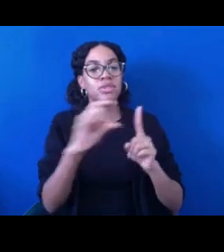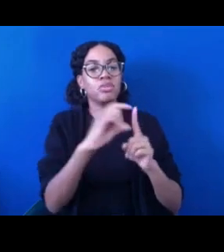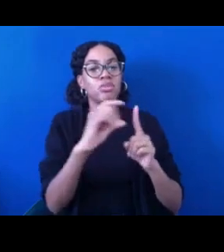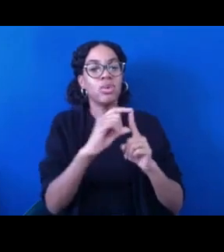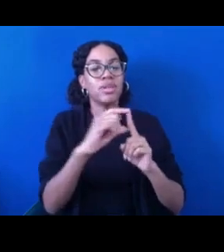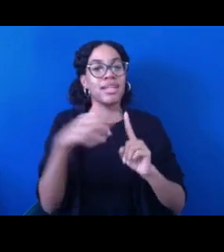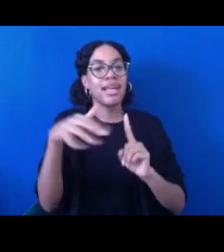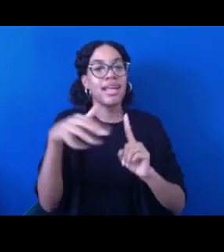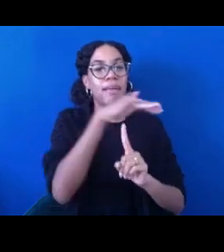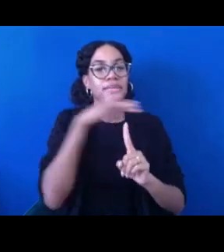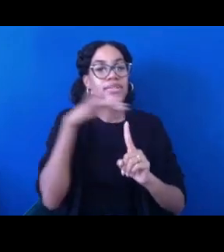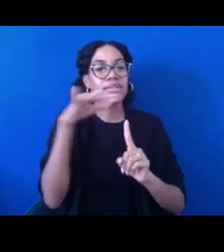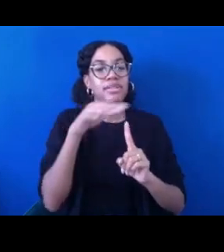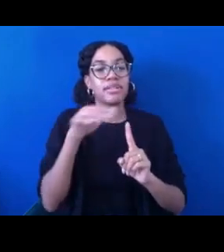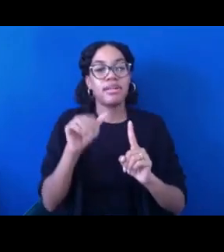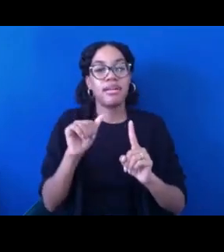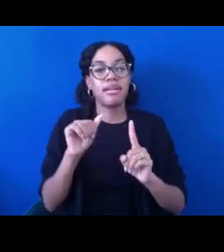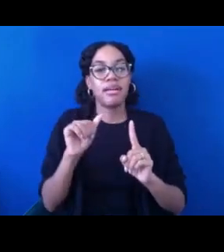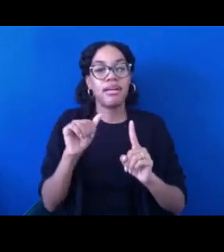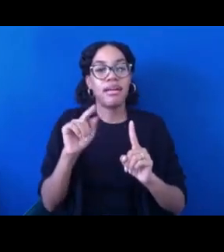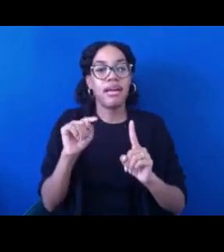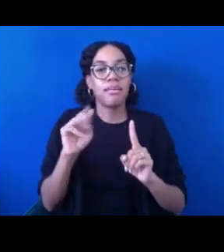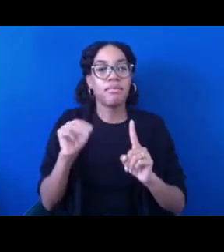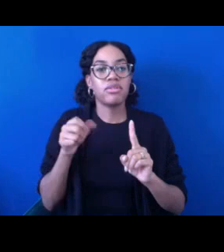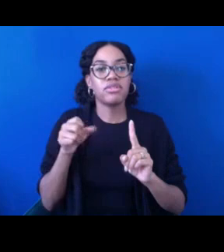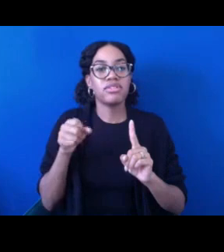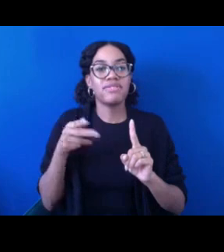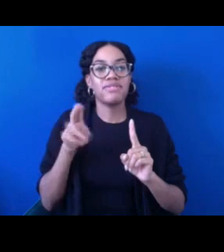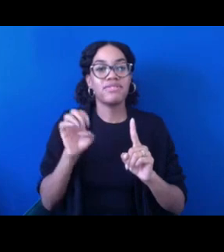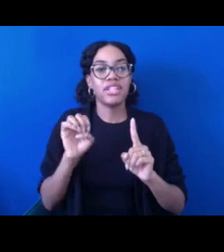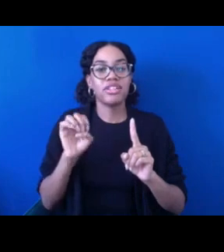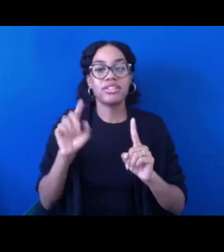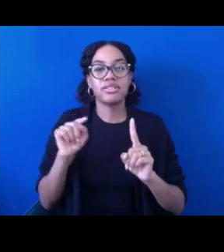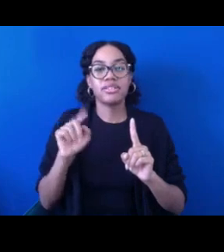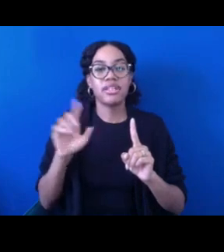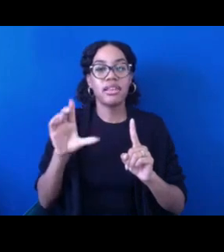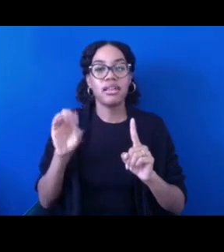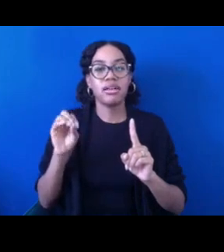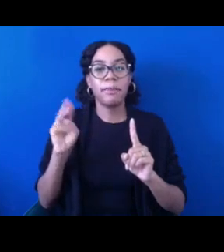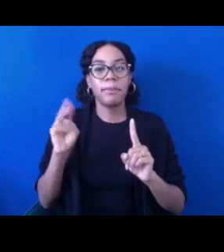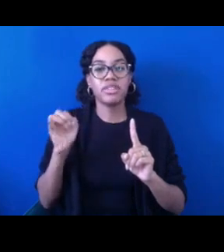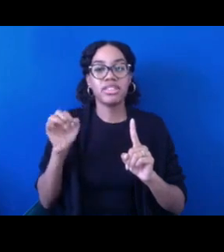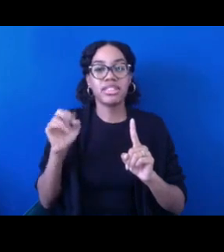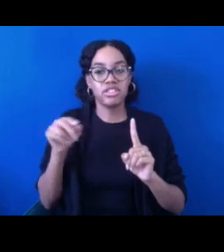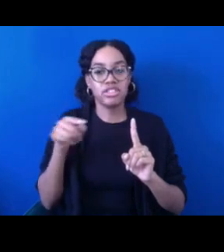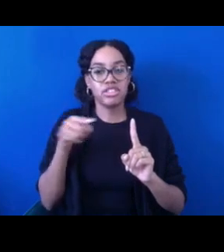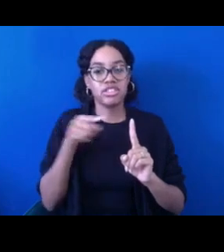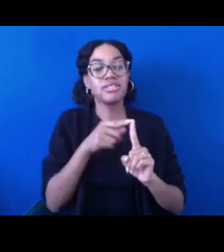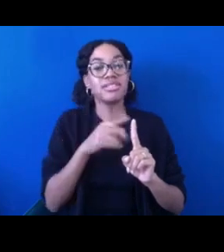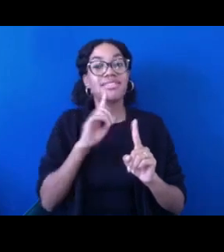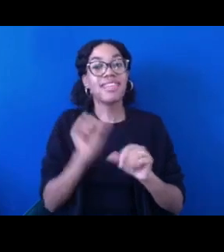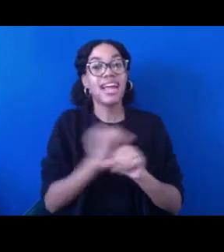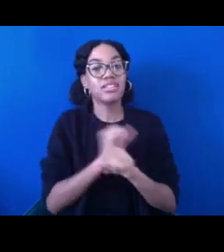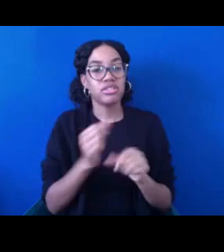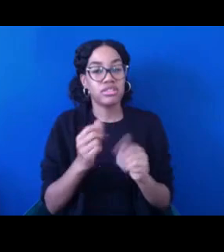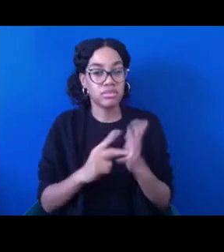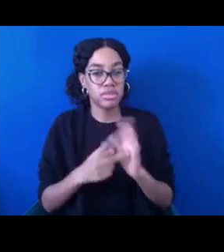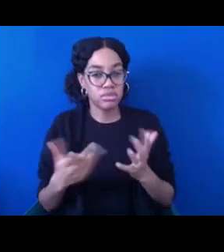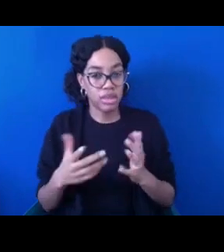frankly understand why El Nino and La Nina are just the popular kids in the block, the ones that get talked about the most. Because as it turns out,